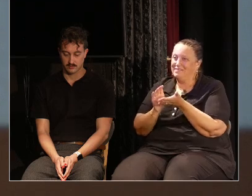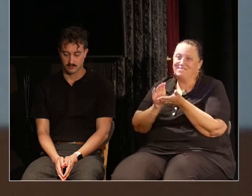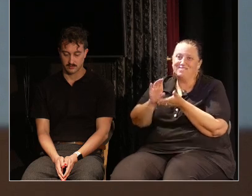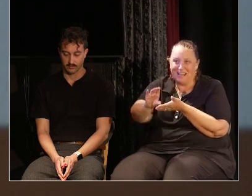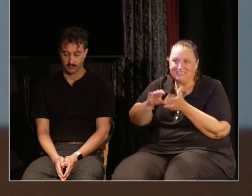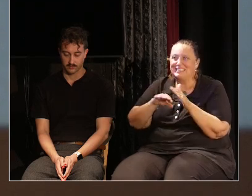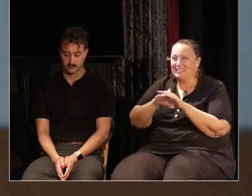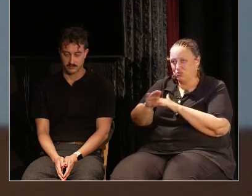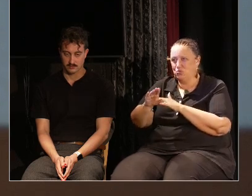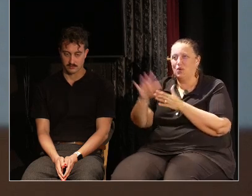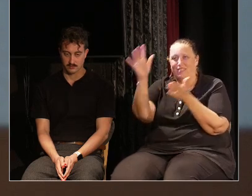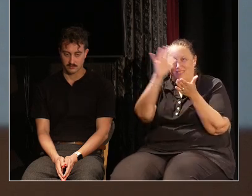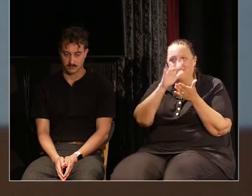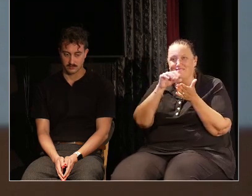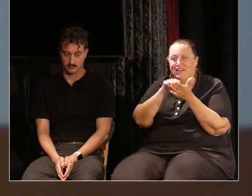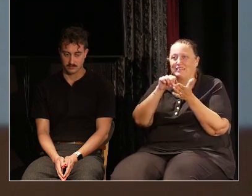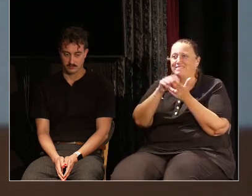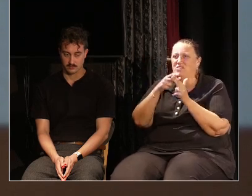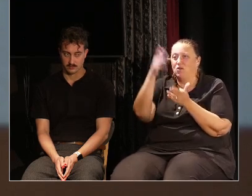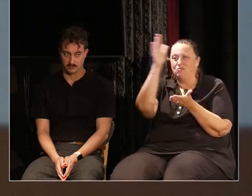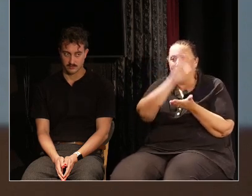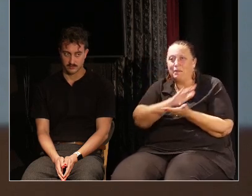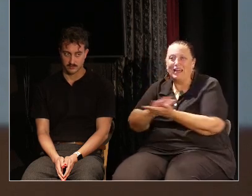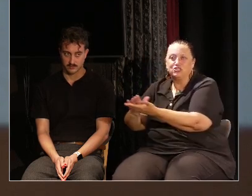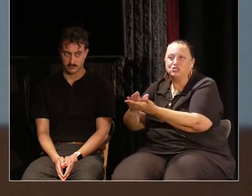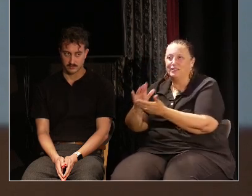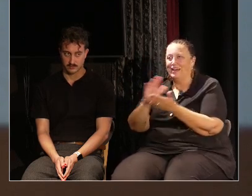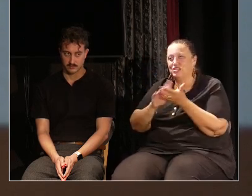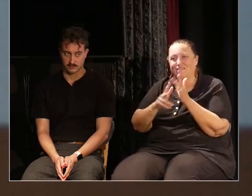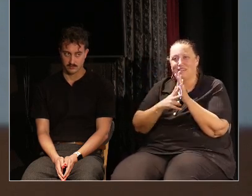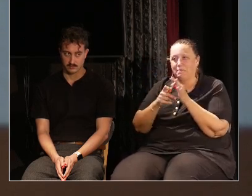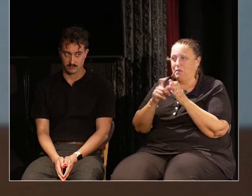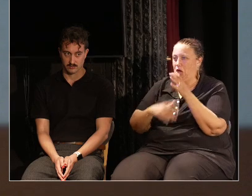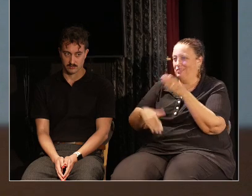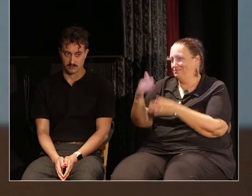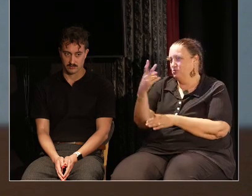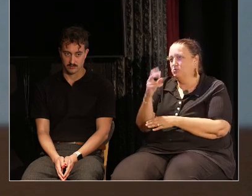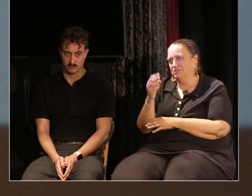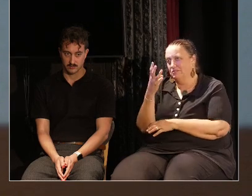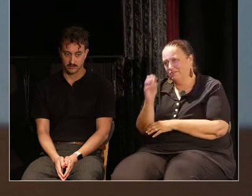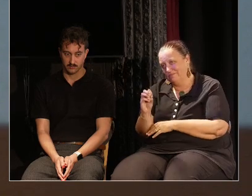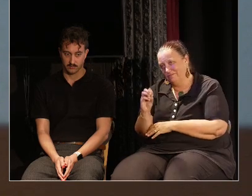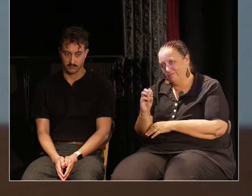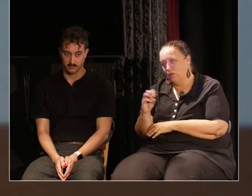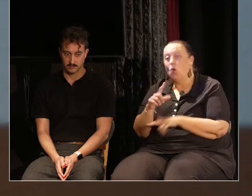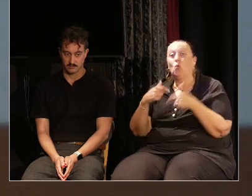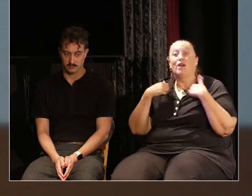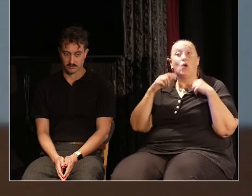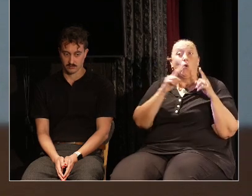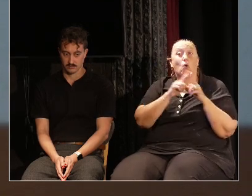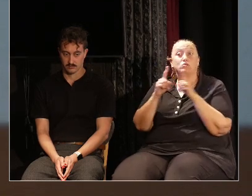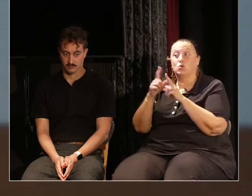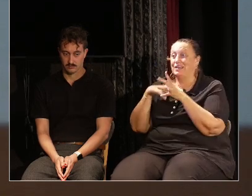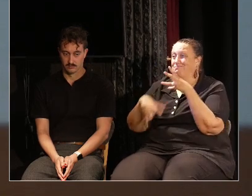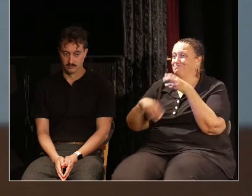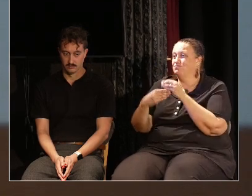elimination of transmission by 2030. I think that's fantastic. I also think something we need to be doing is making sure that people